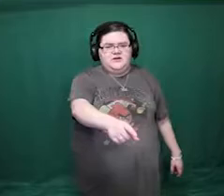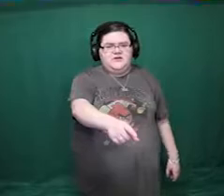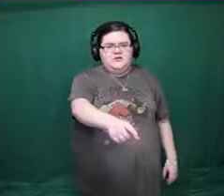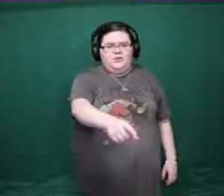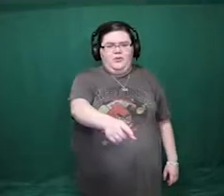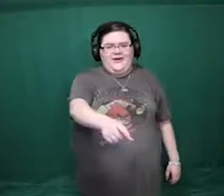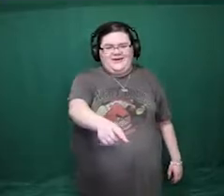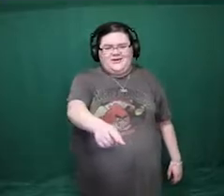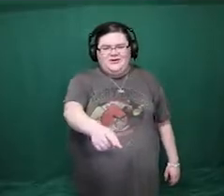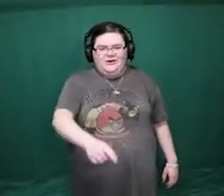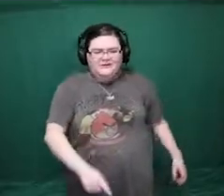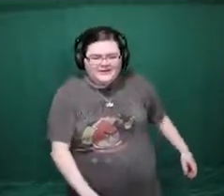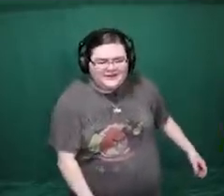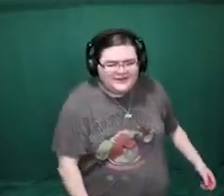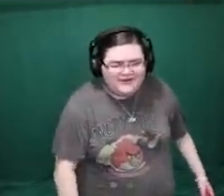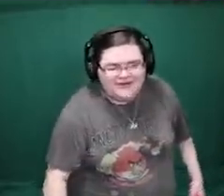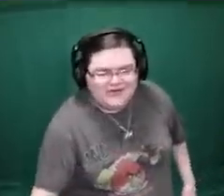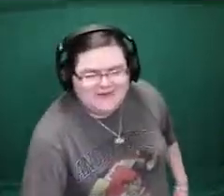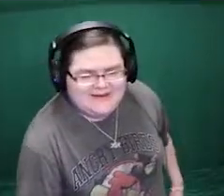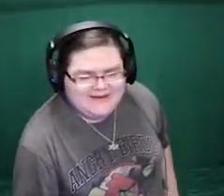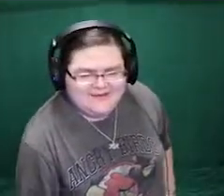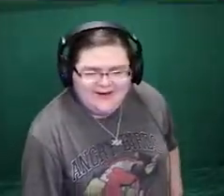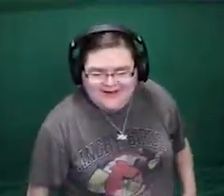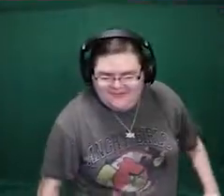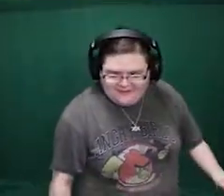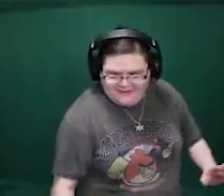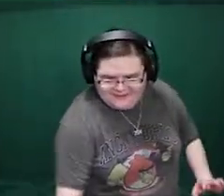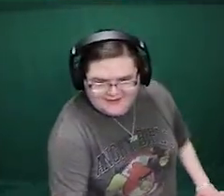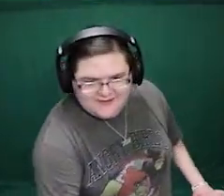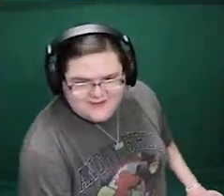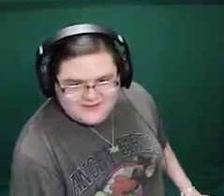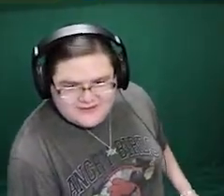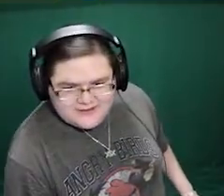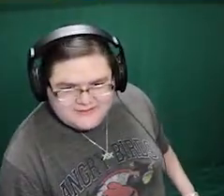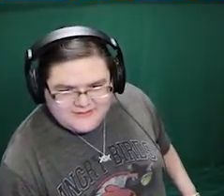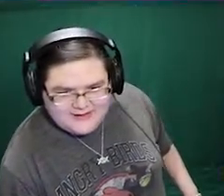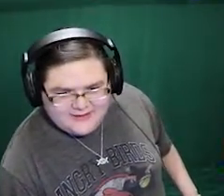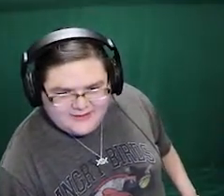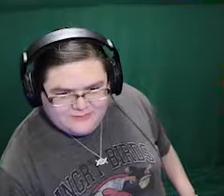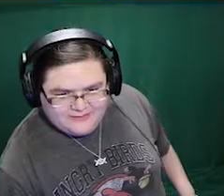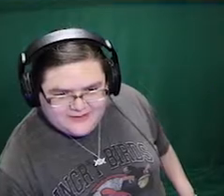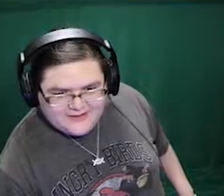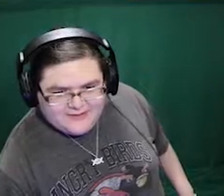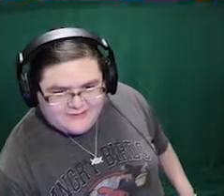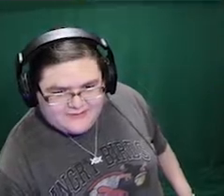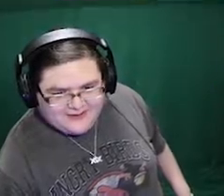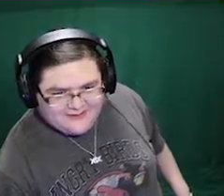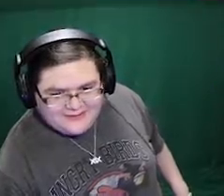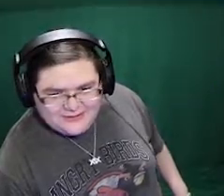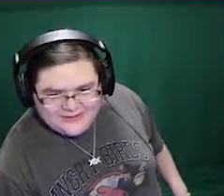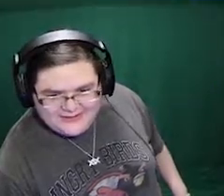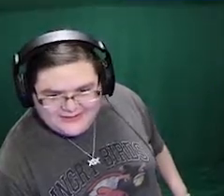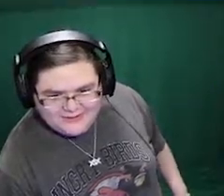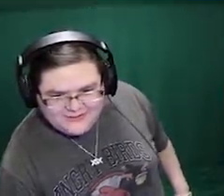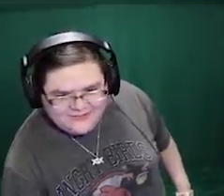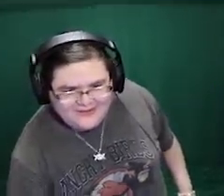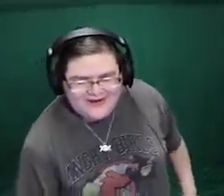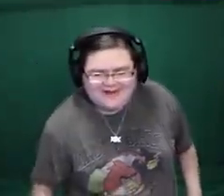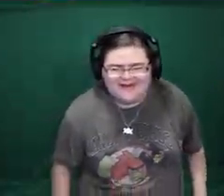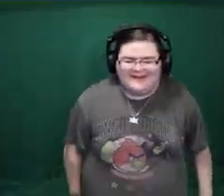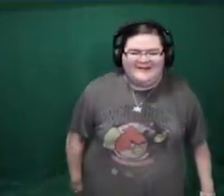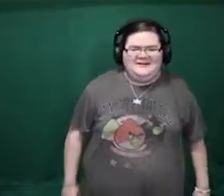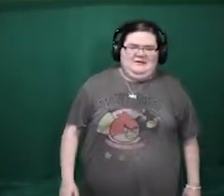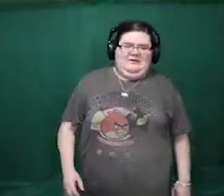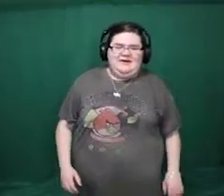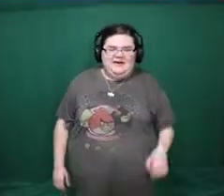Wait. Now only about 17 wait, more to go. What was this one doing? Wait, hold on. No. This one right here. Say, what now was only about 17 doing? More to go. What the